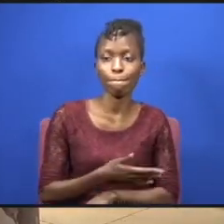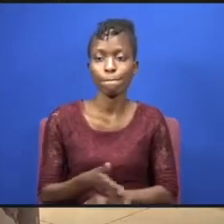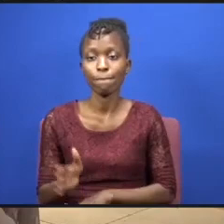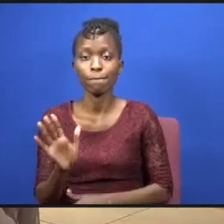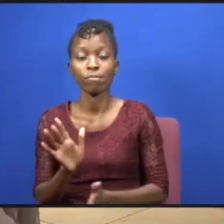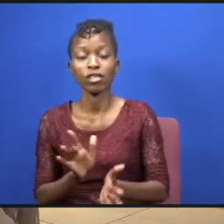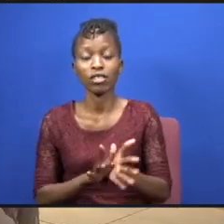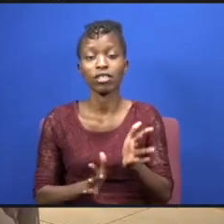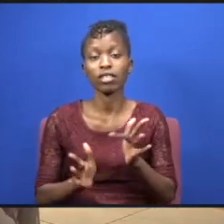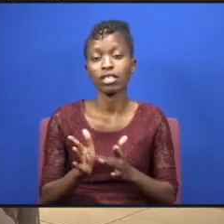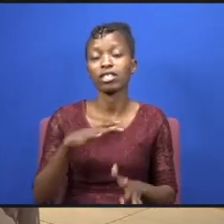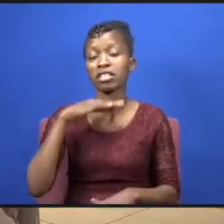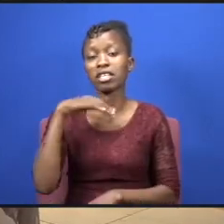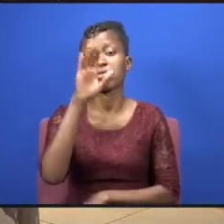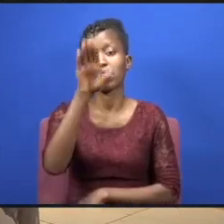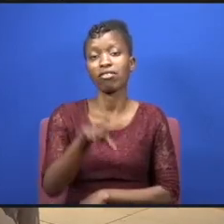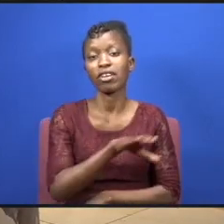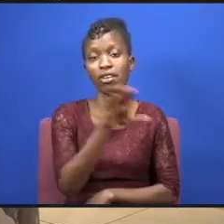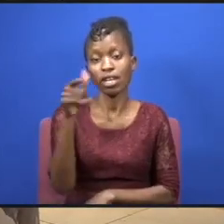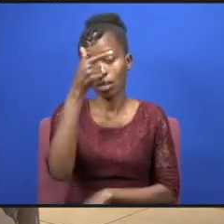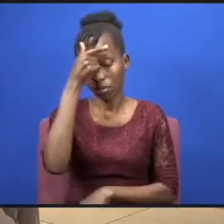Yesu alikufa Kalvari.